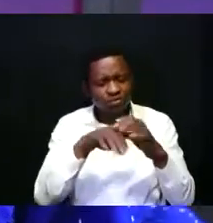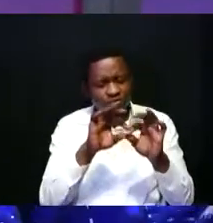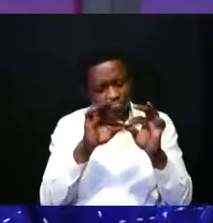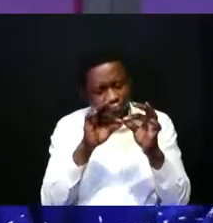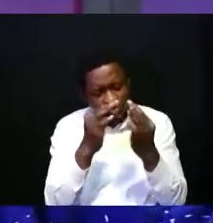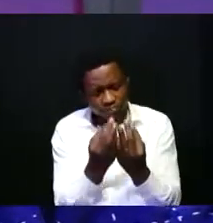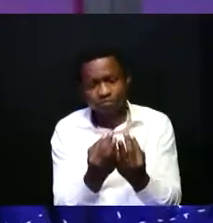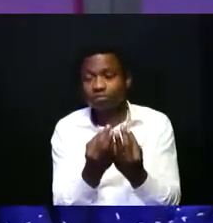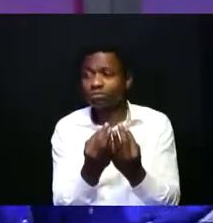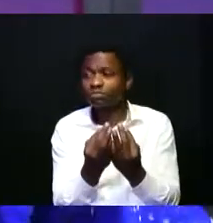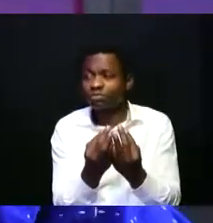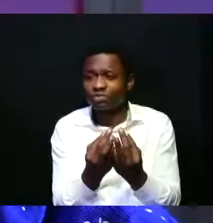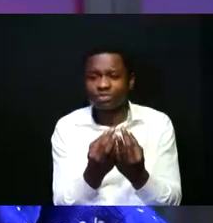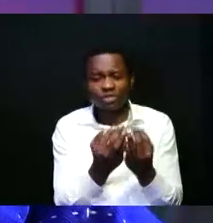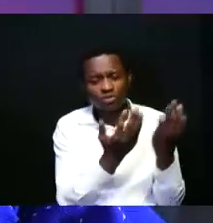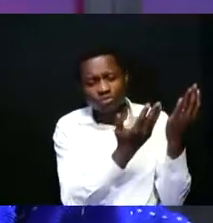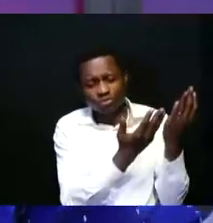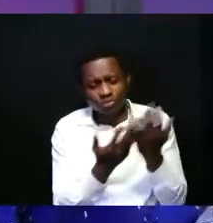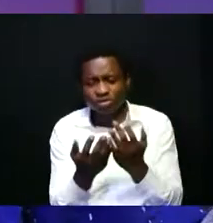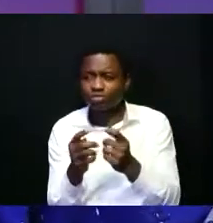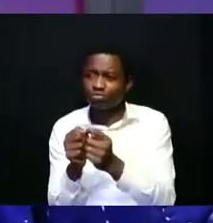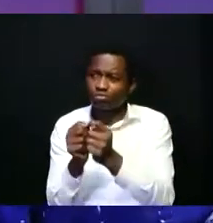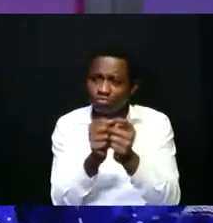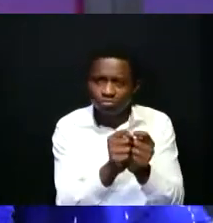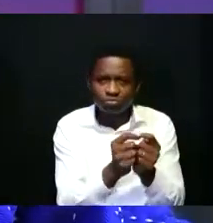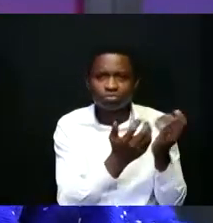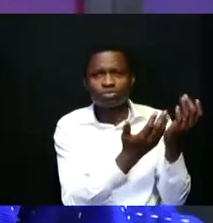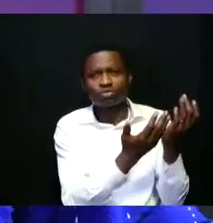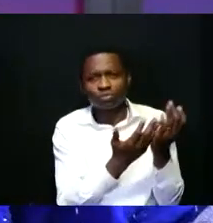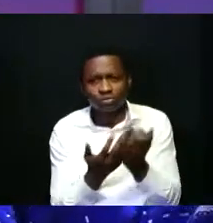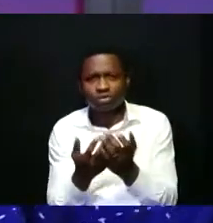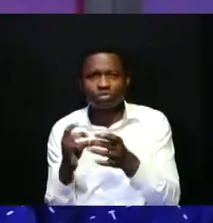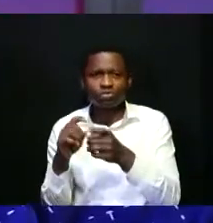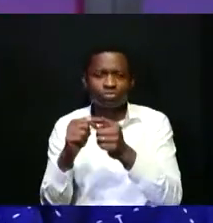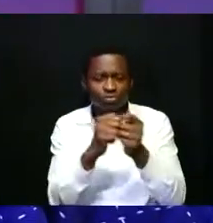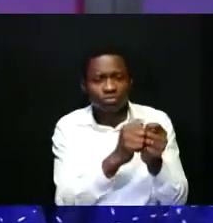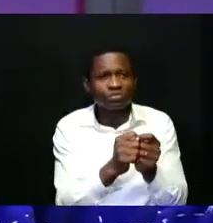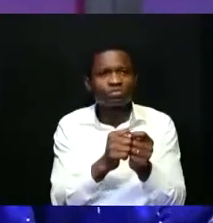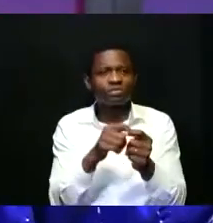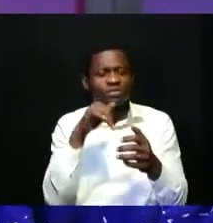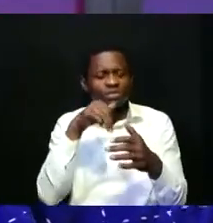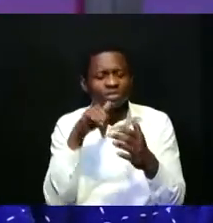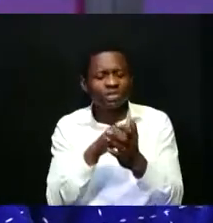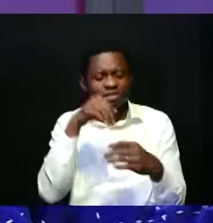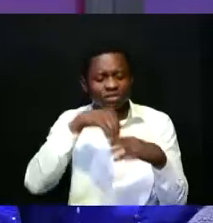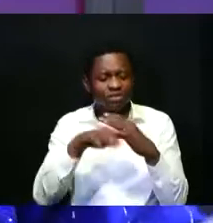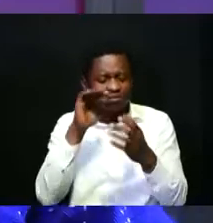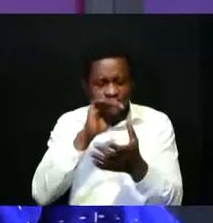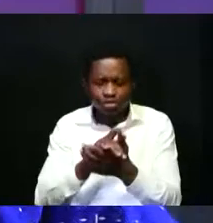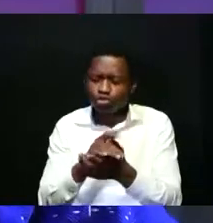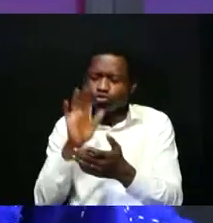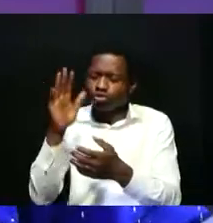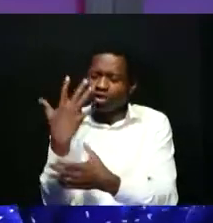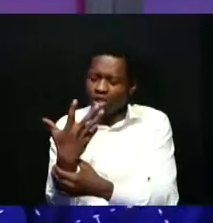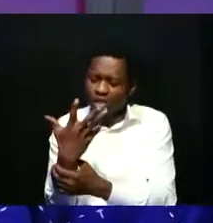Mm. That you will bring back togetherness. Yes, in the name of Jesus. That in marriages, O God, your hand will